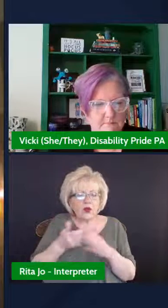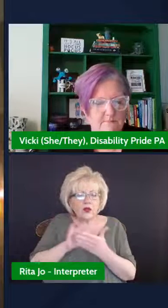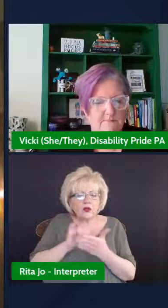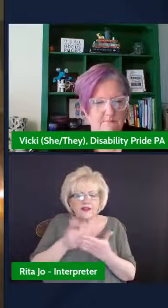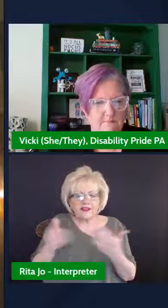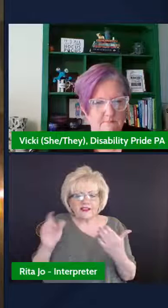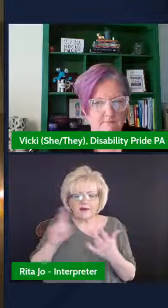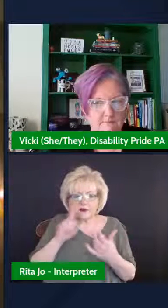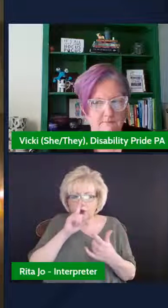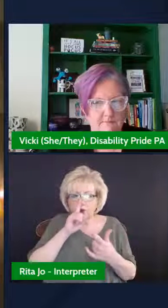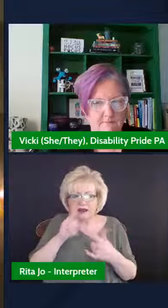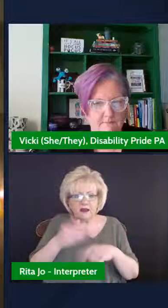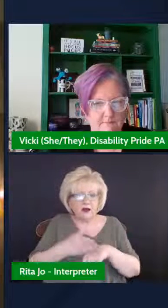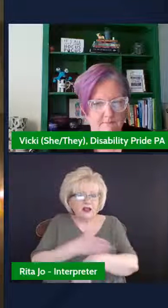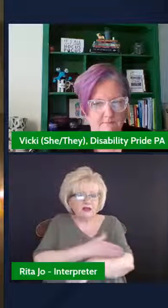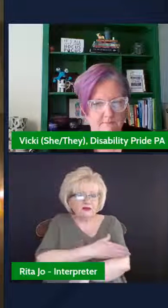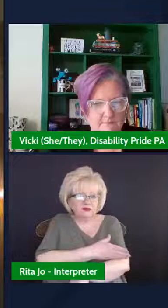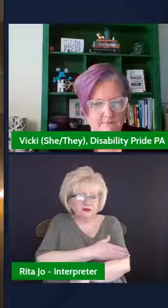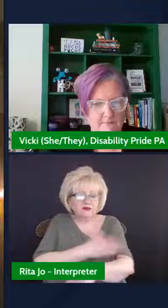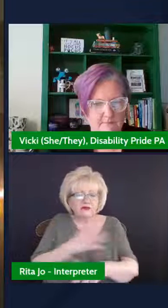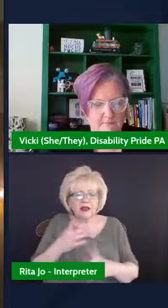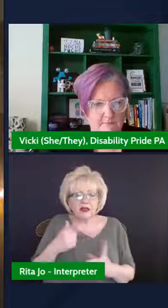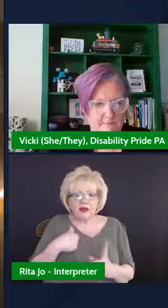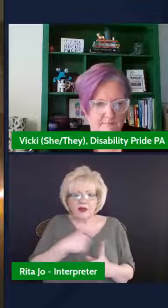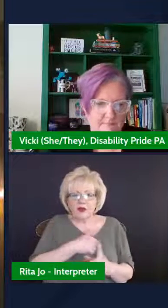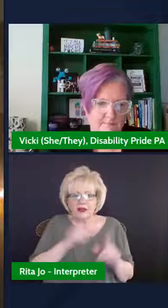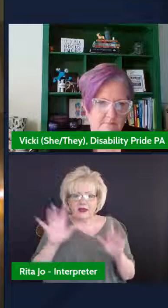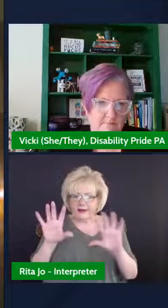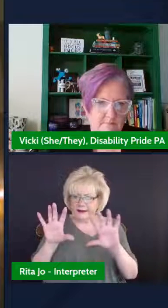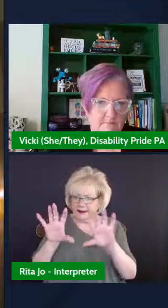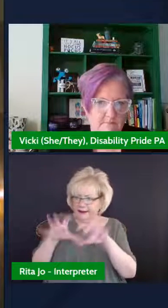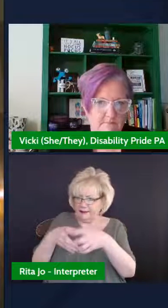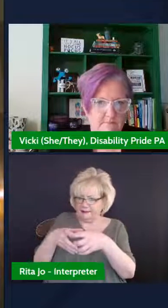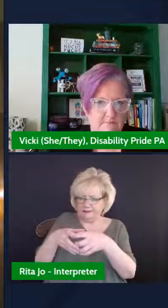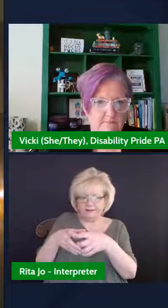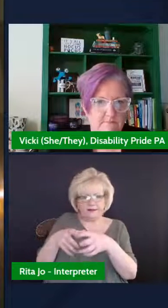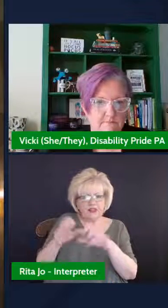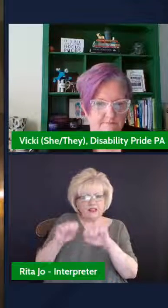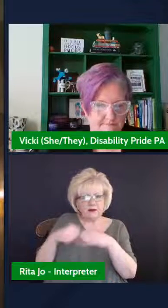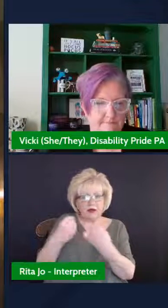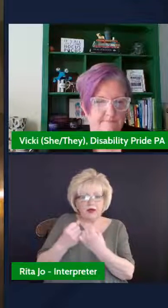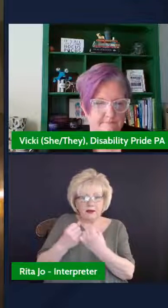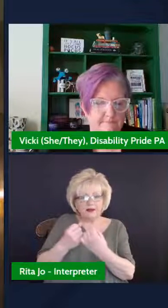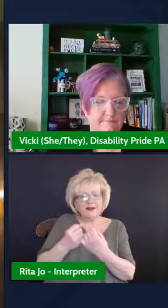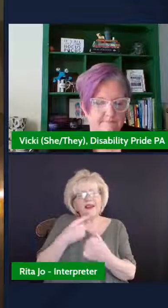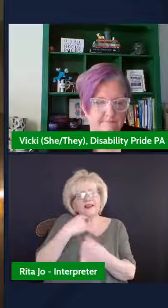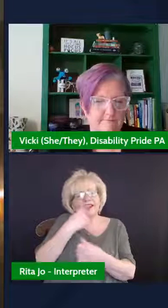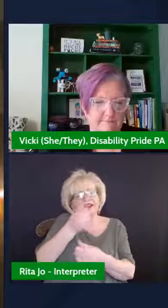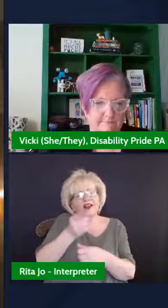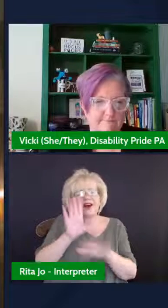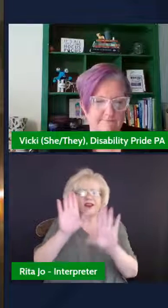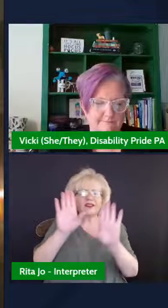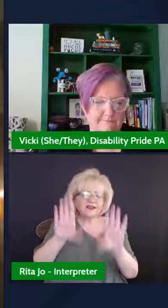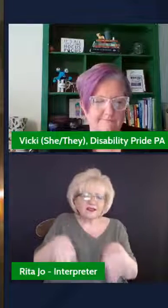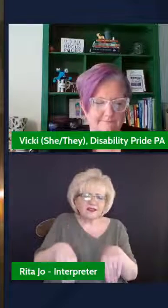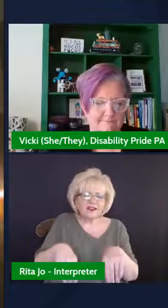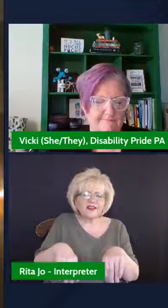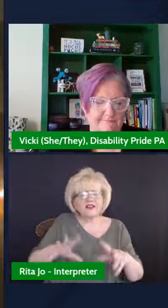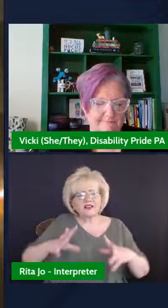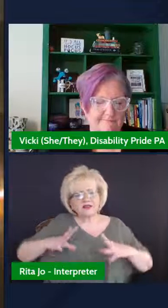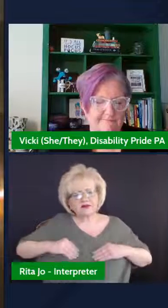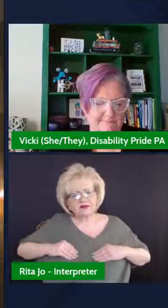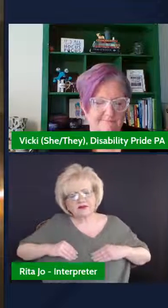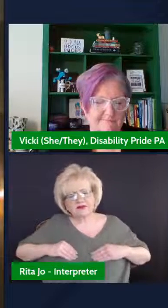updated. And I think we as a society are told to settle because there's not enough to go around. We're told to